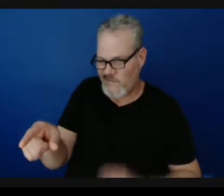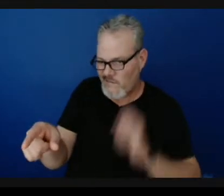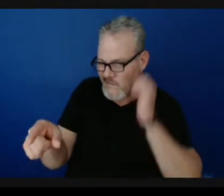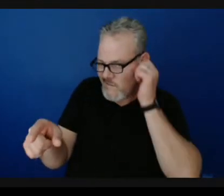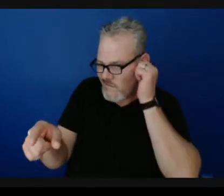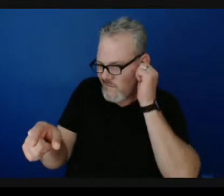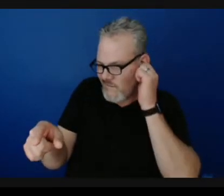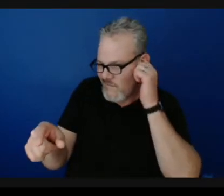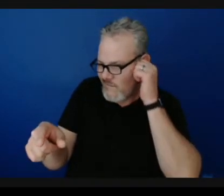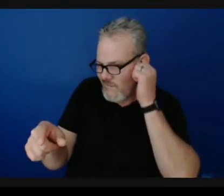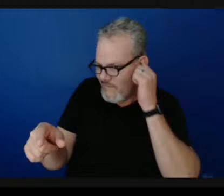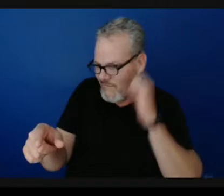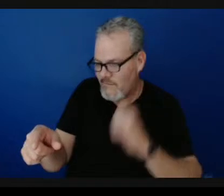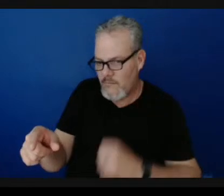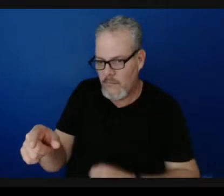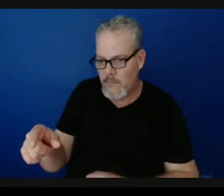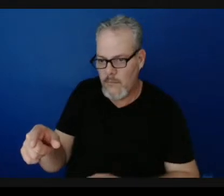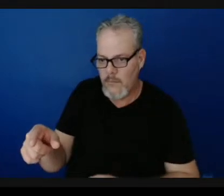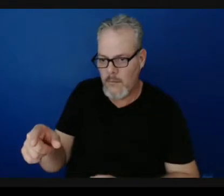right there,